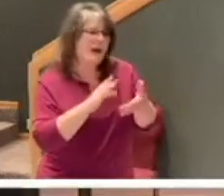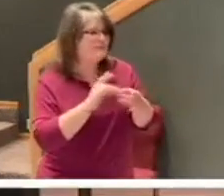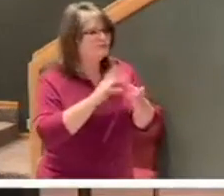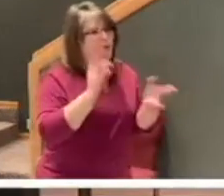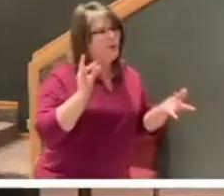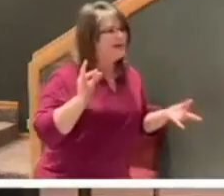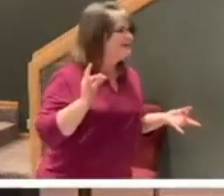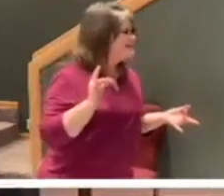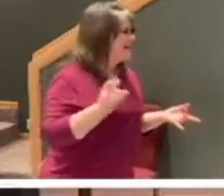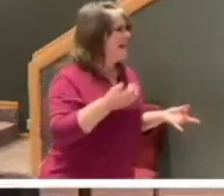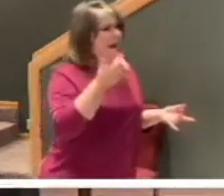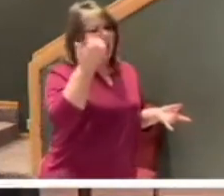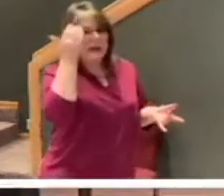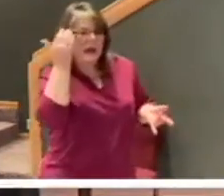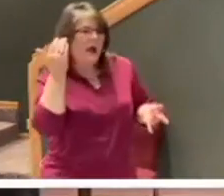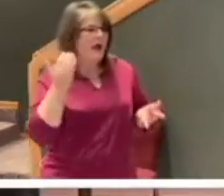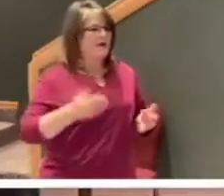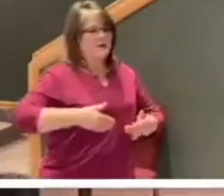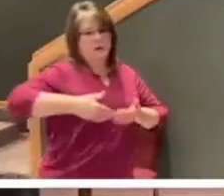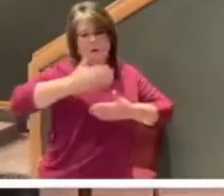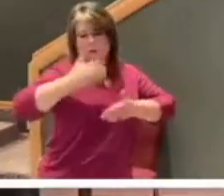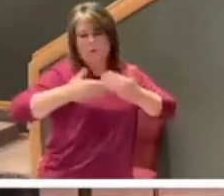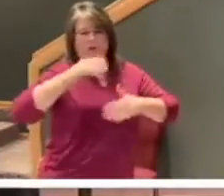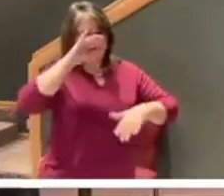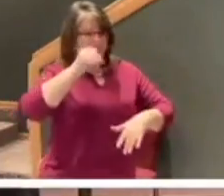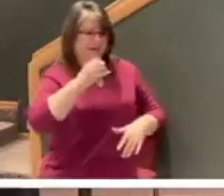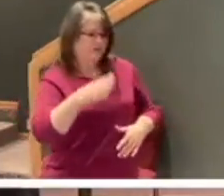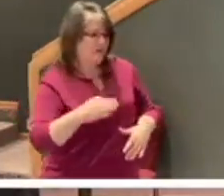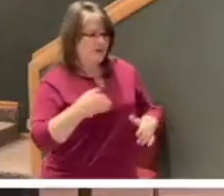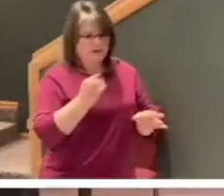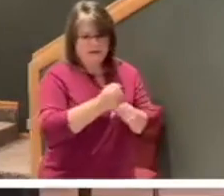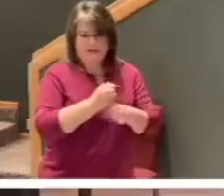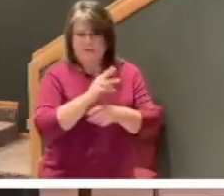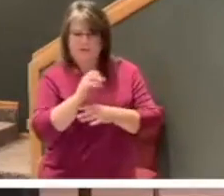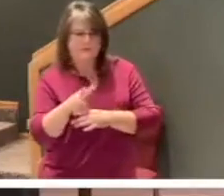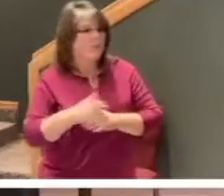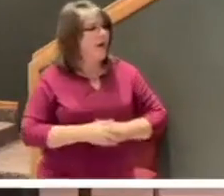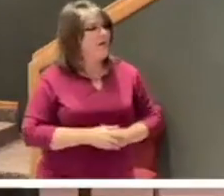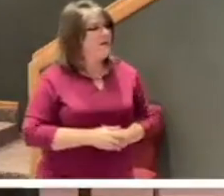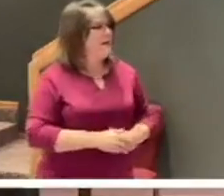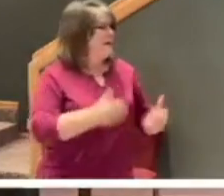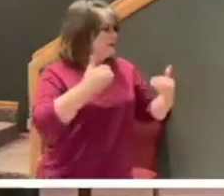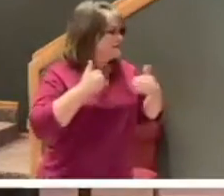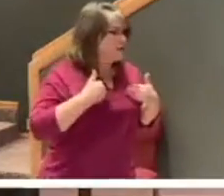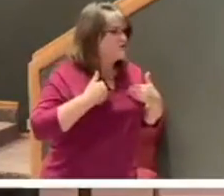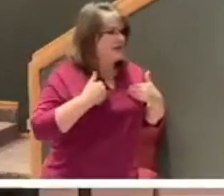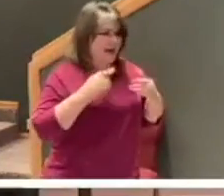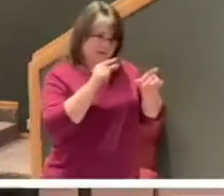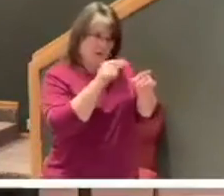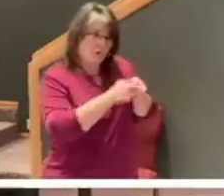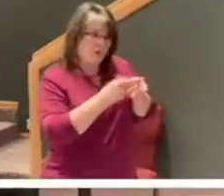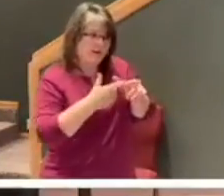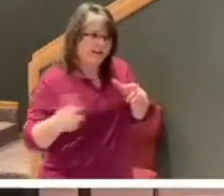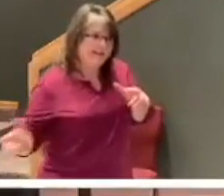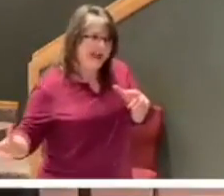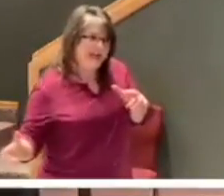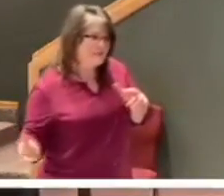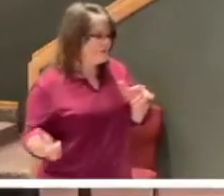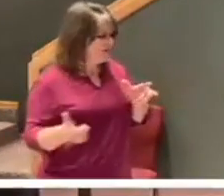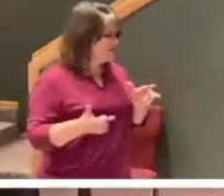stories. And I know our ancestor Jacob, he's the one that made this well. So she has the lingo down. She